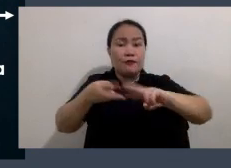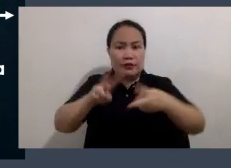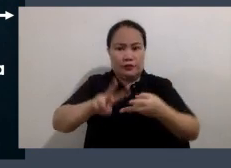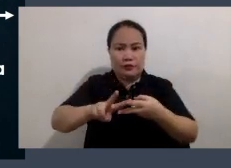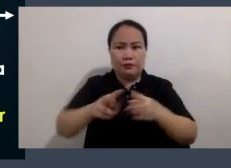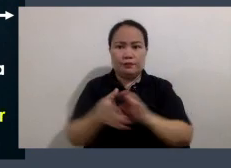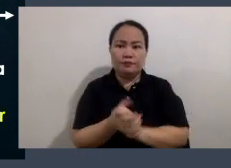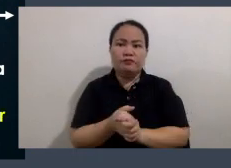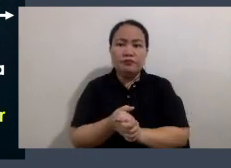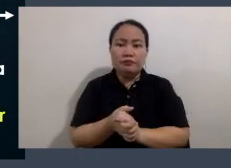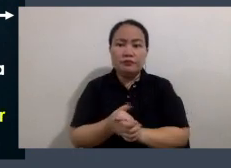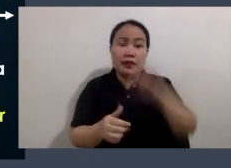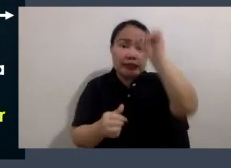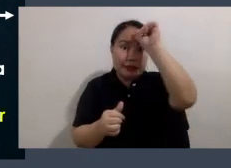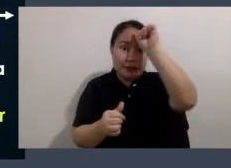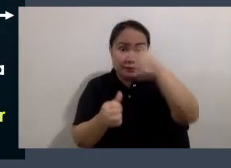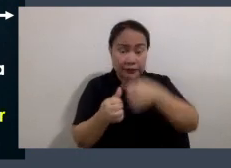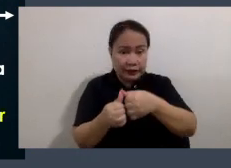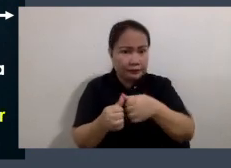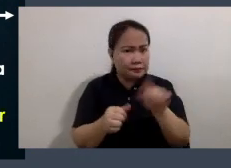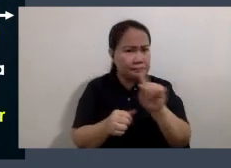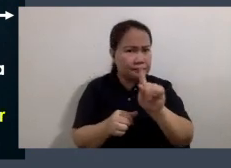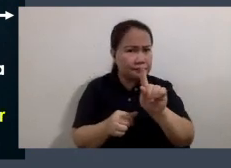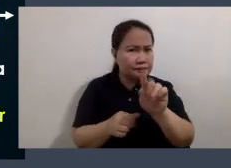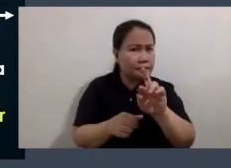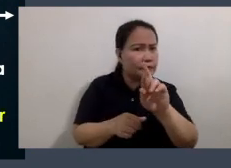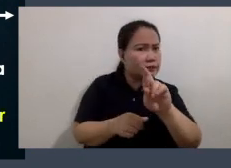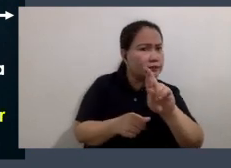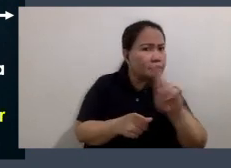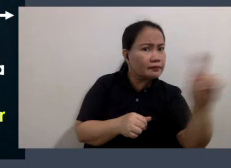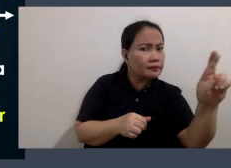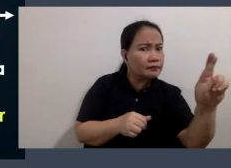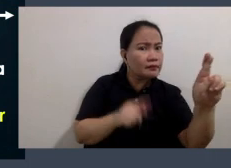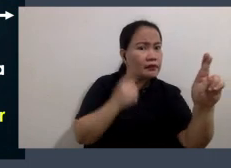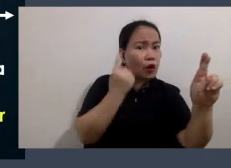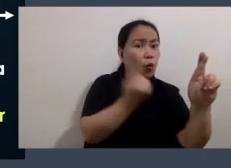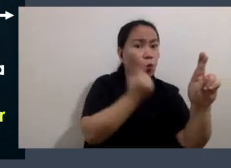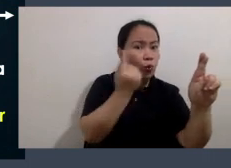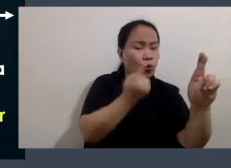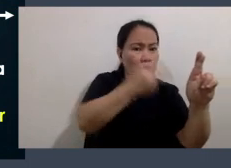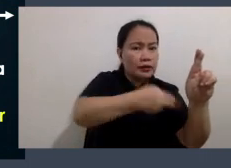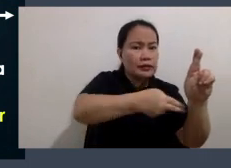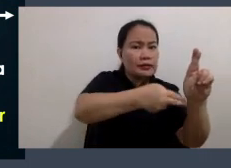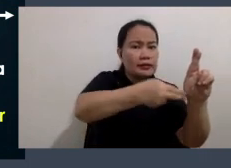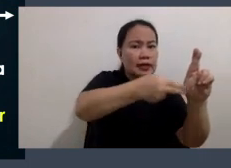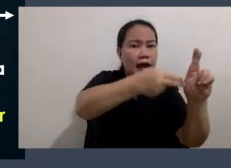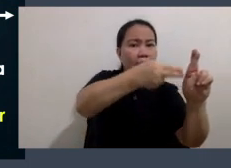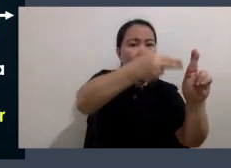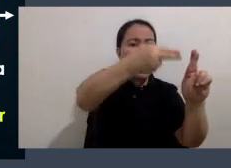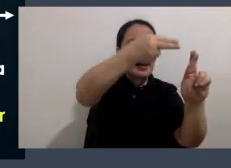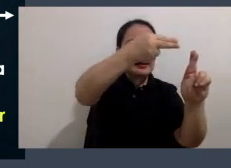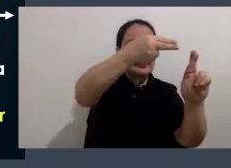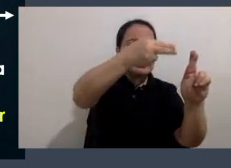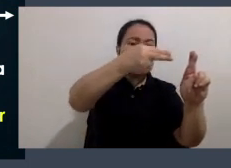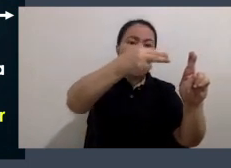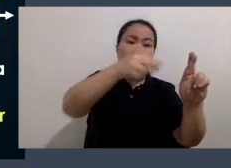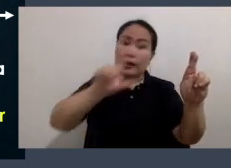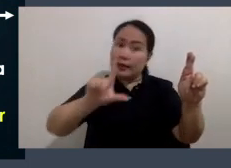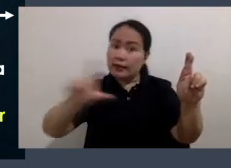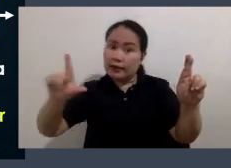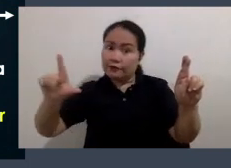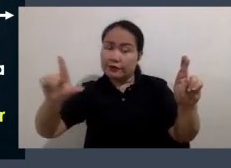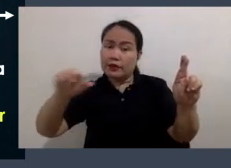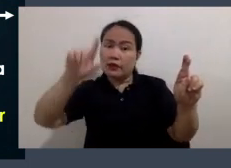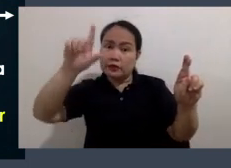So, tatandaan na kung ano ang nasa kanan, that is always greater than the one to the left.